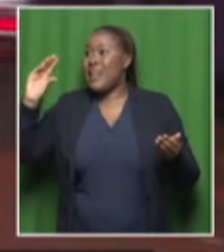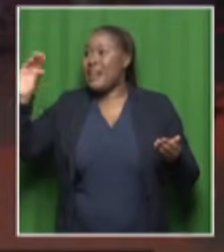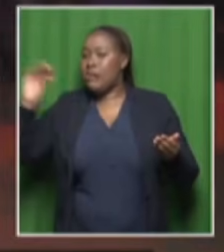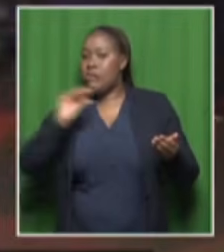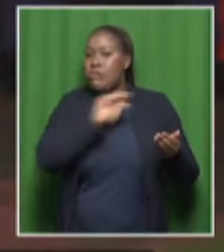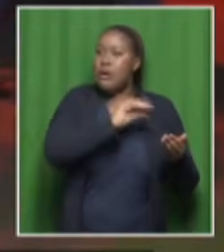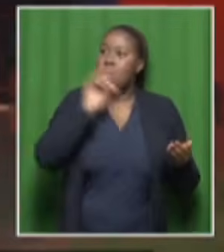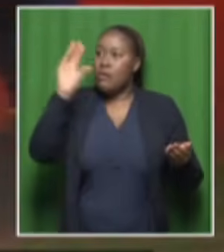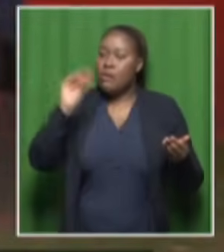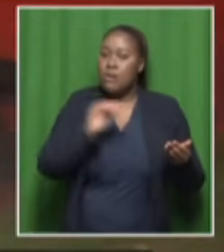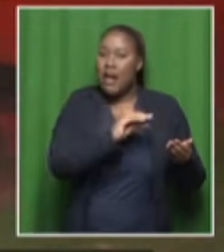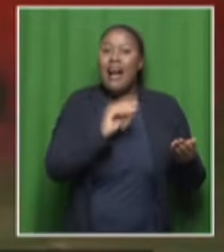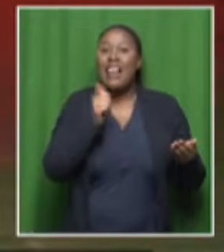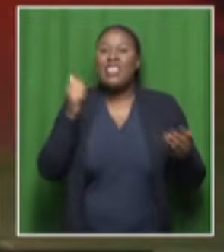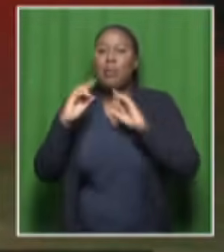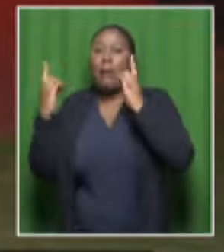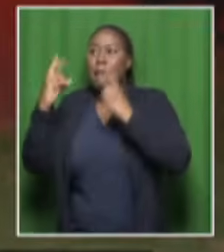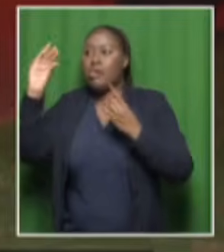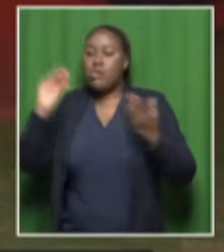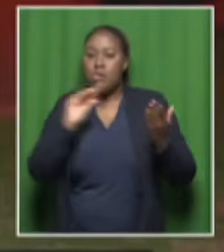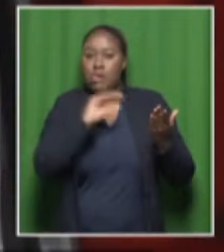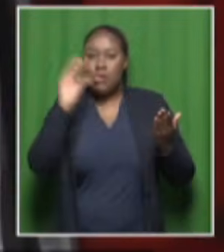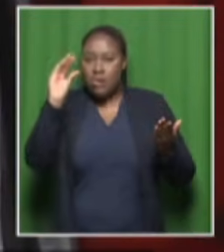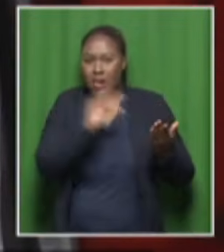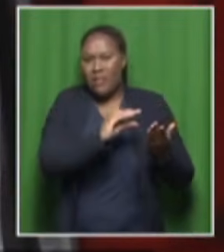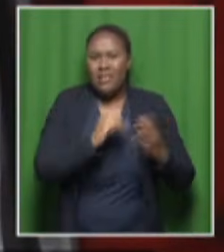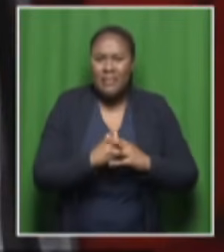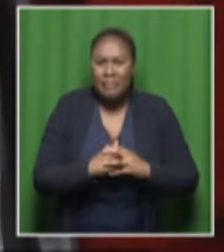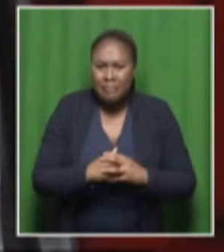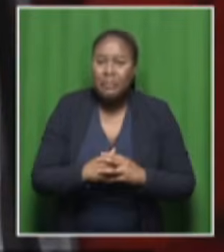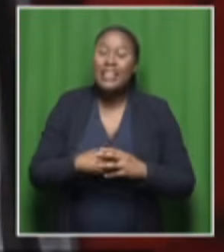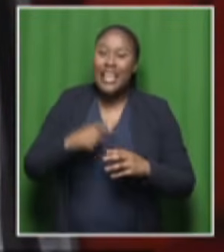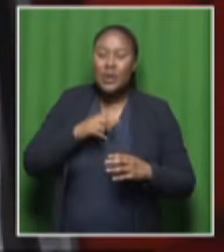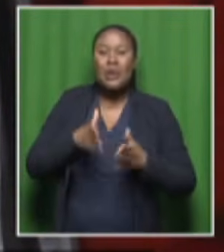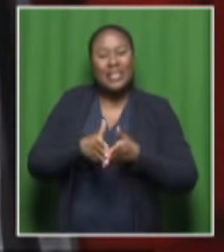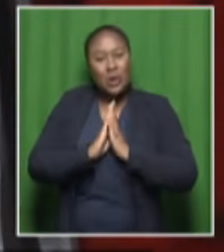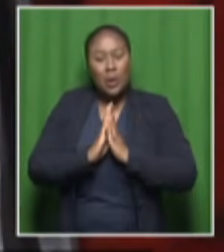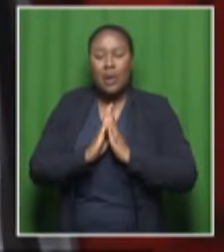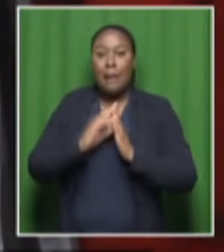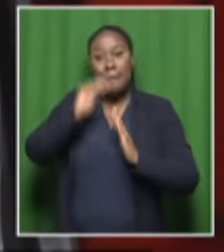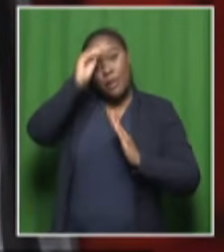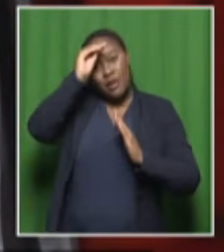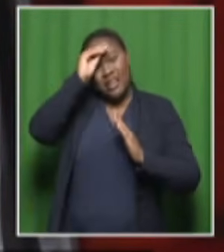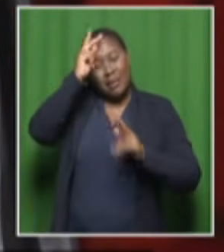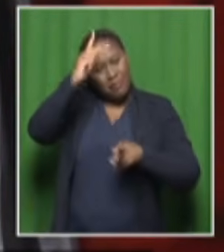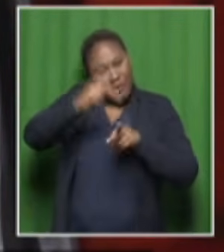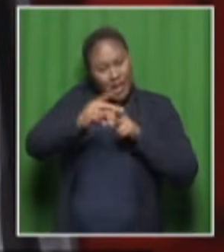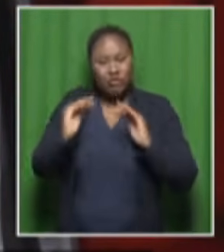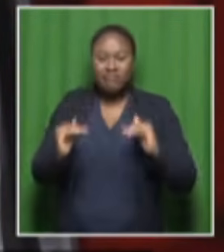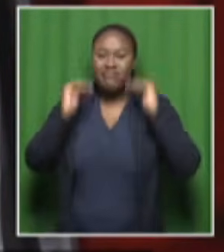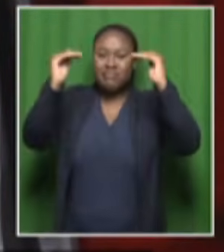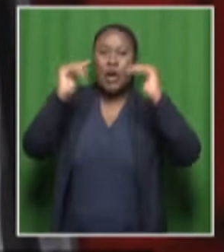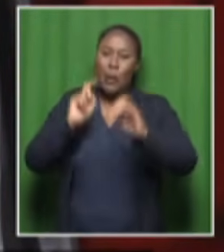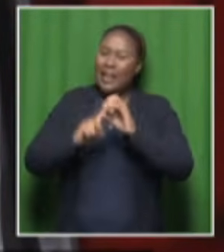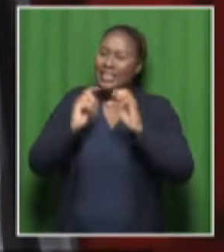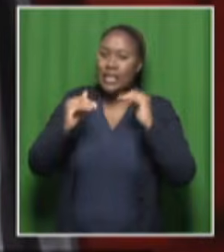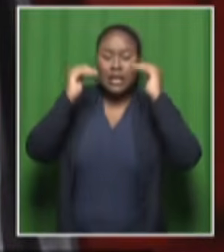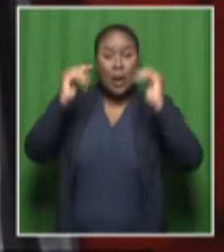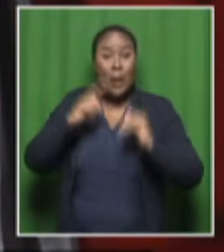the call for better policing, for a more professional policing system, is what we have consistently called, because